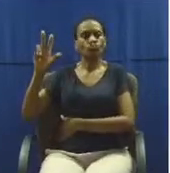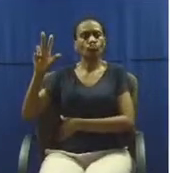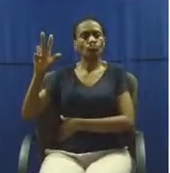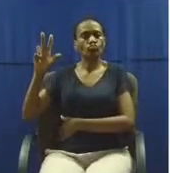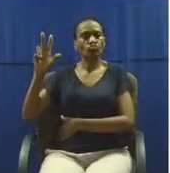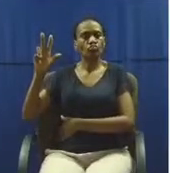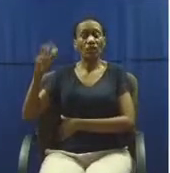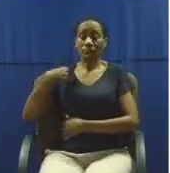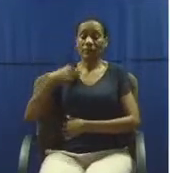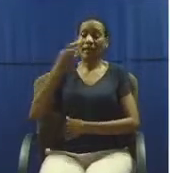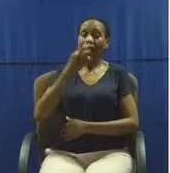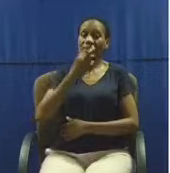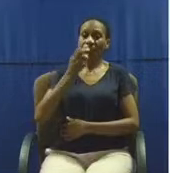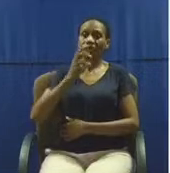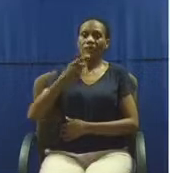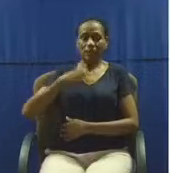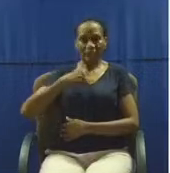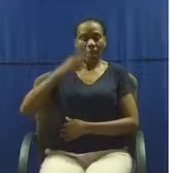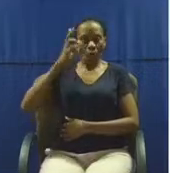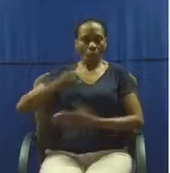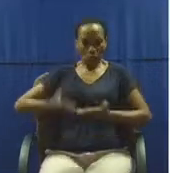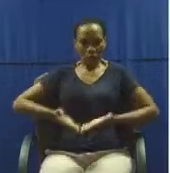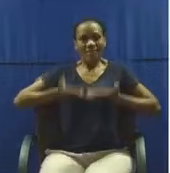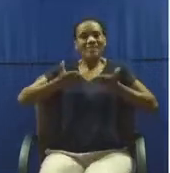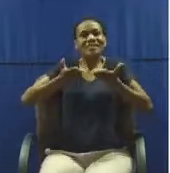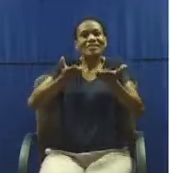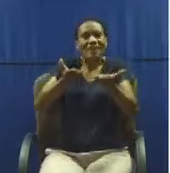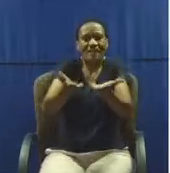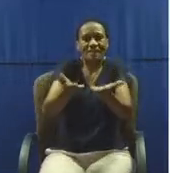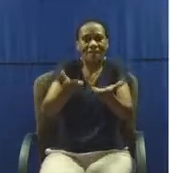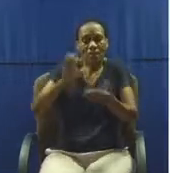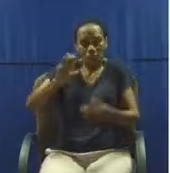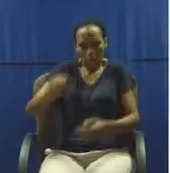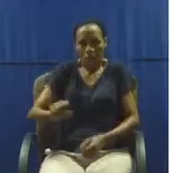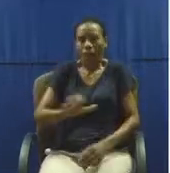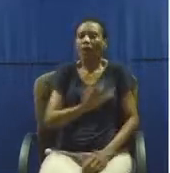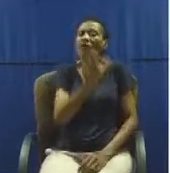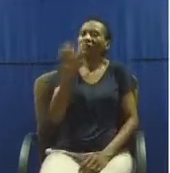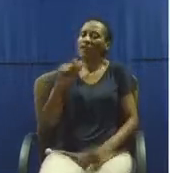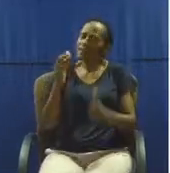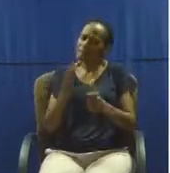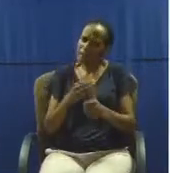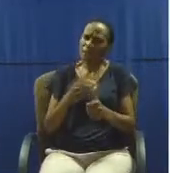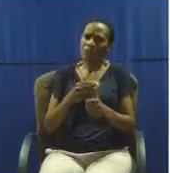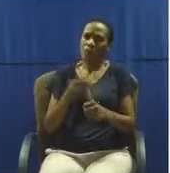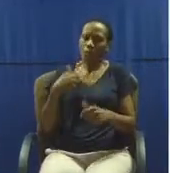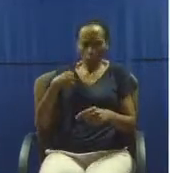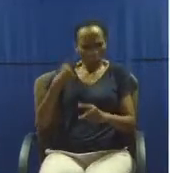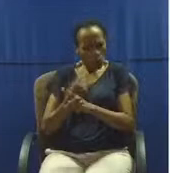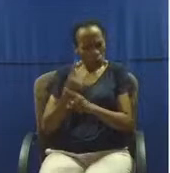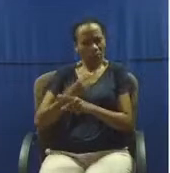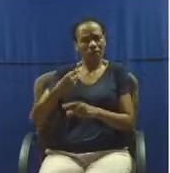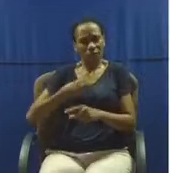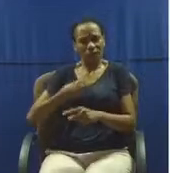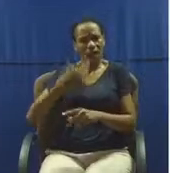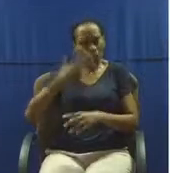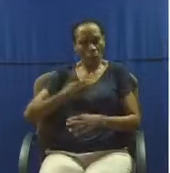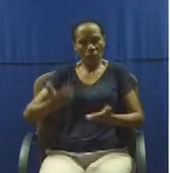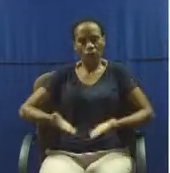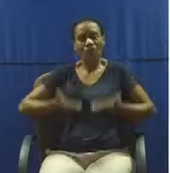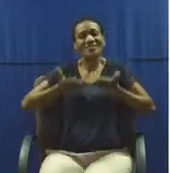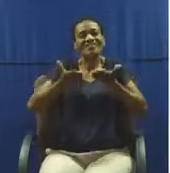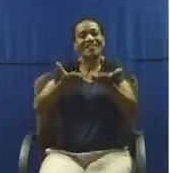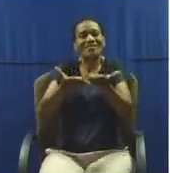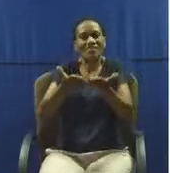that I will put South Africa first, and this is precisely what I always seek to do. South Africa